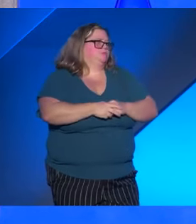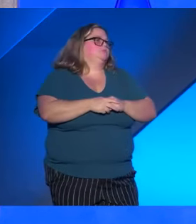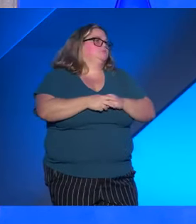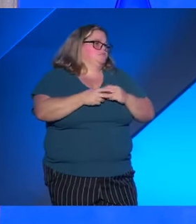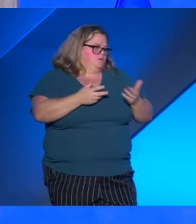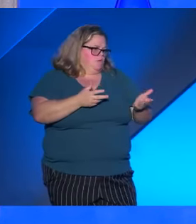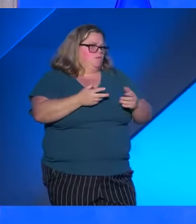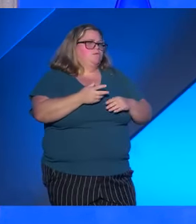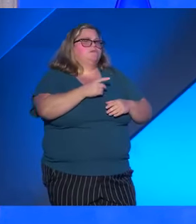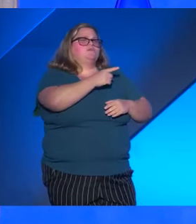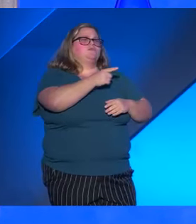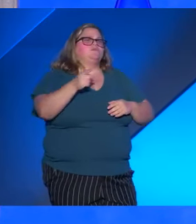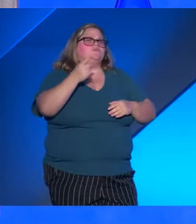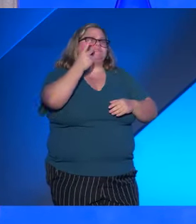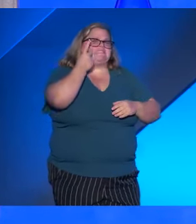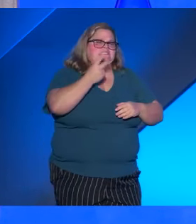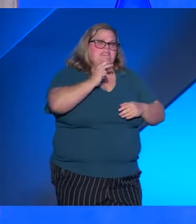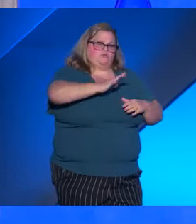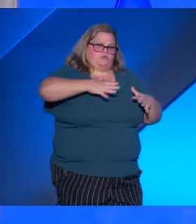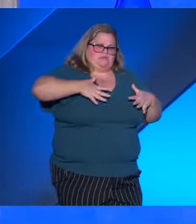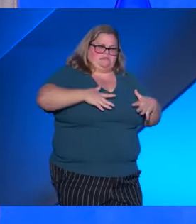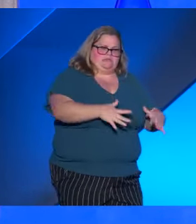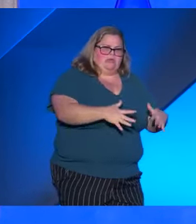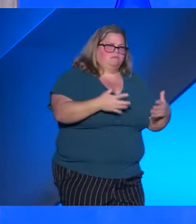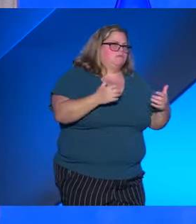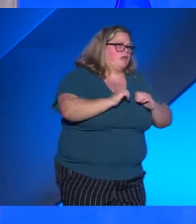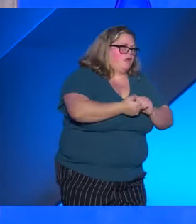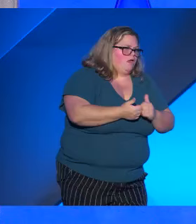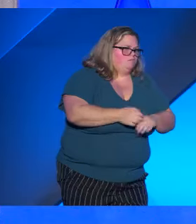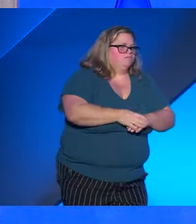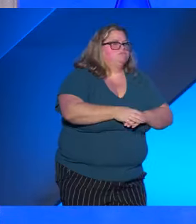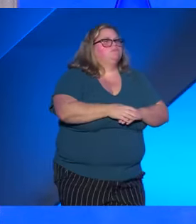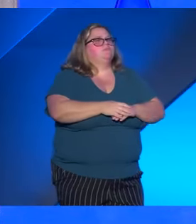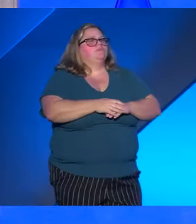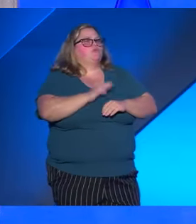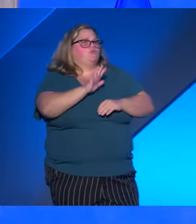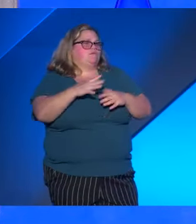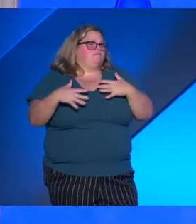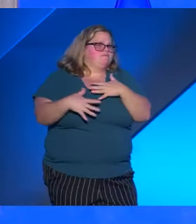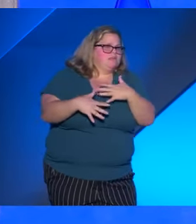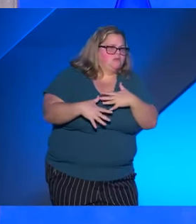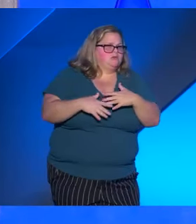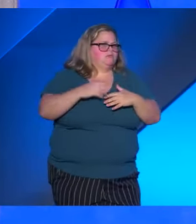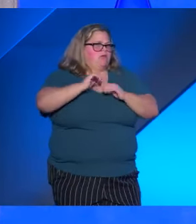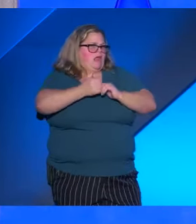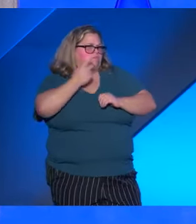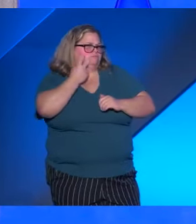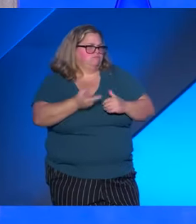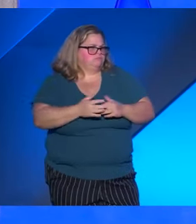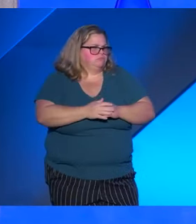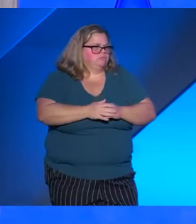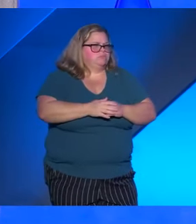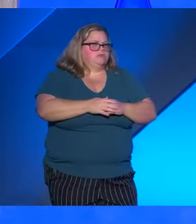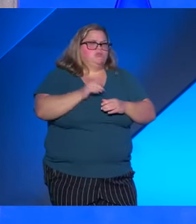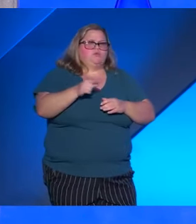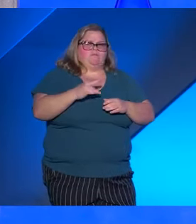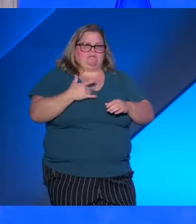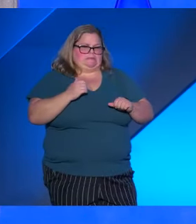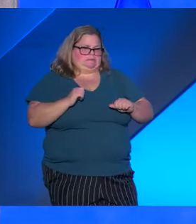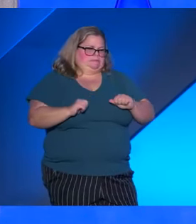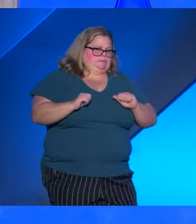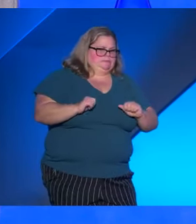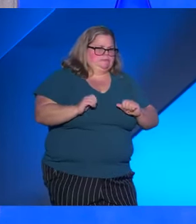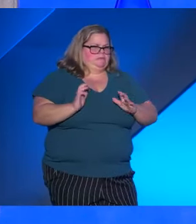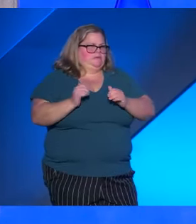you seeing your anxiety? How are you seeing your fear? How are you seeing yourself hesitant or avoidant